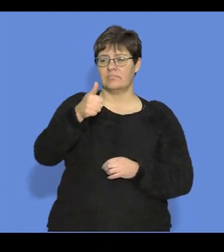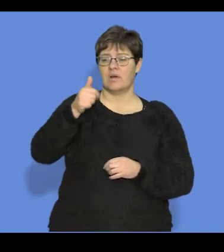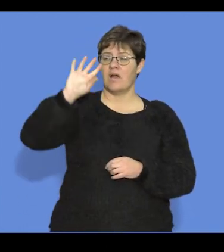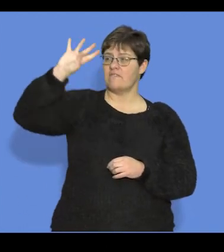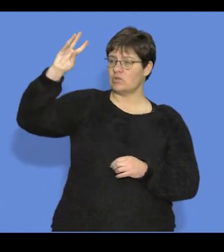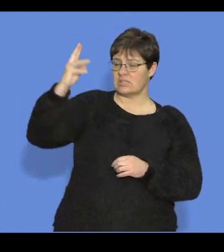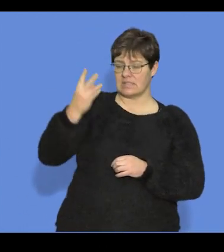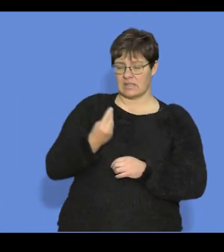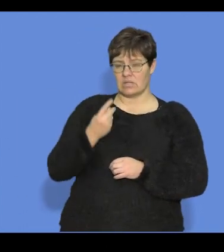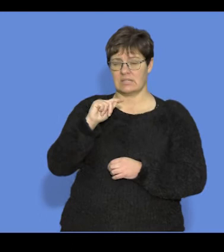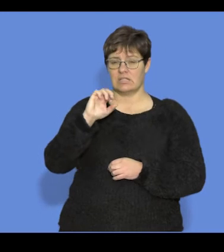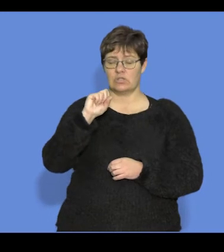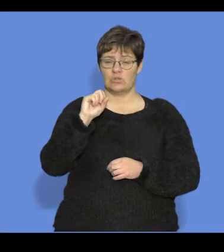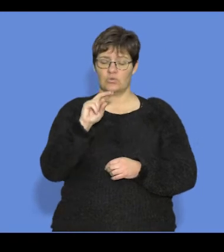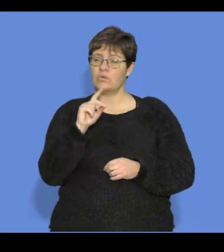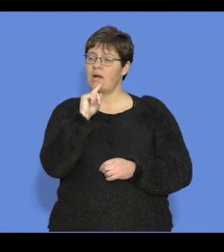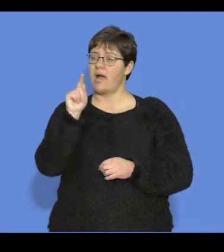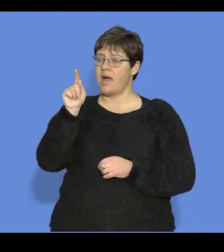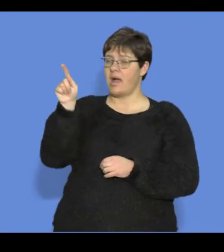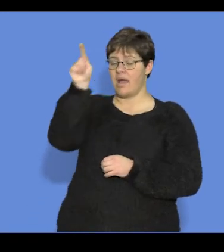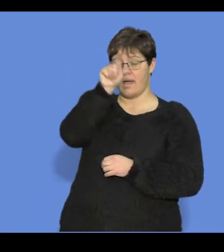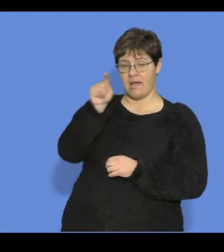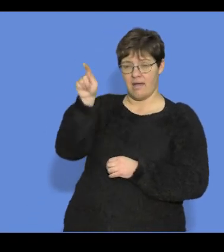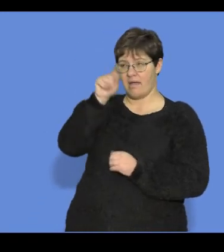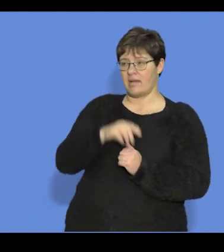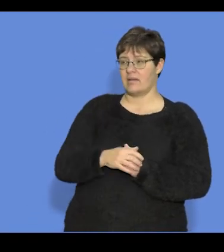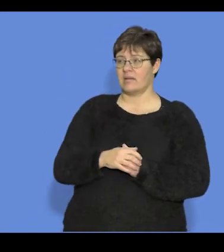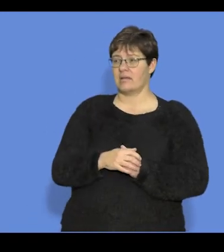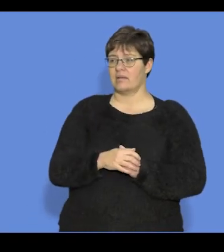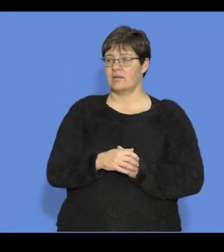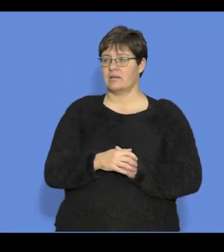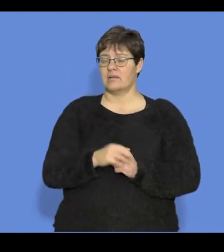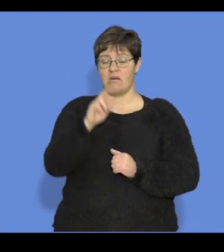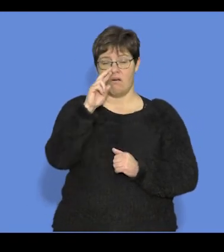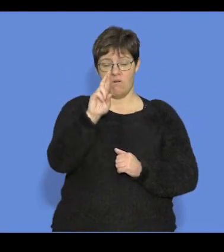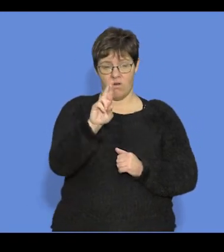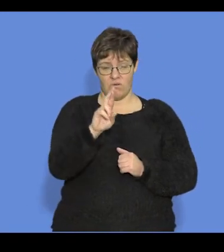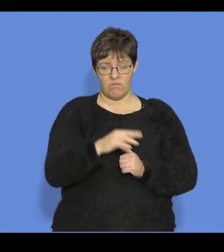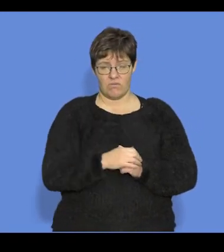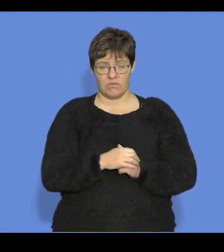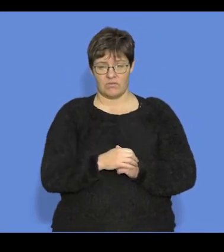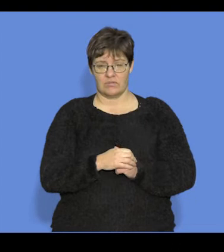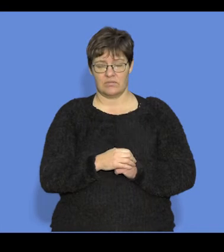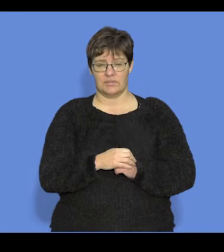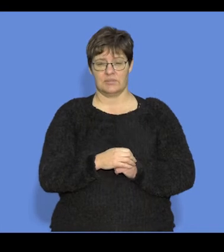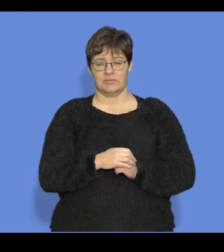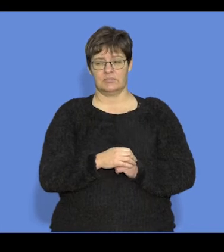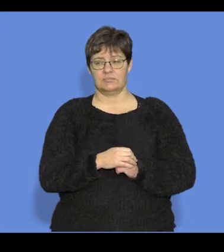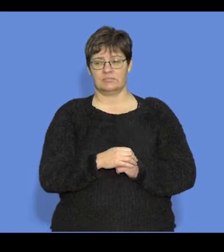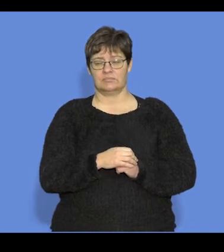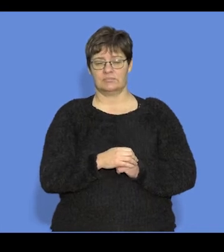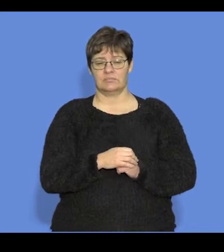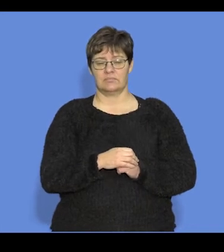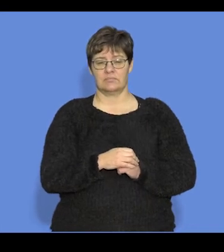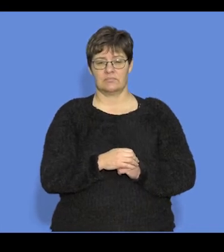tissue. And the main photosynthetic tissue here is R, which is